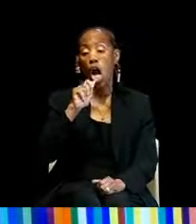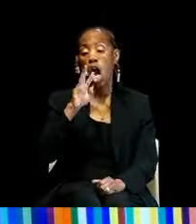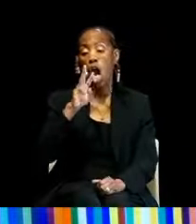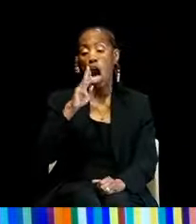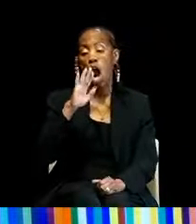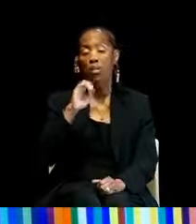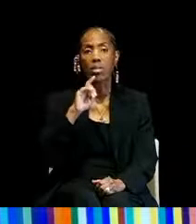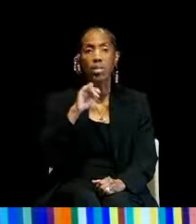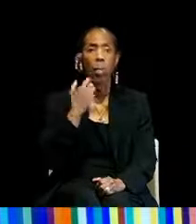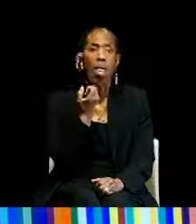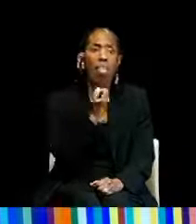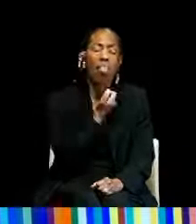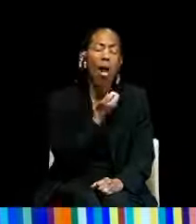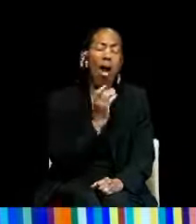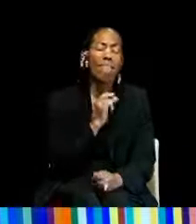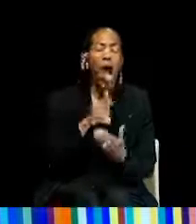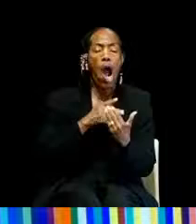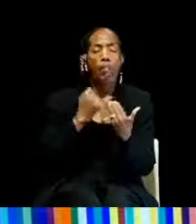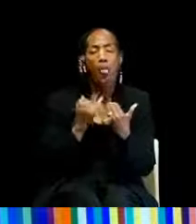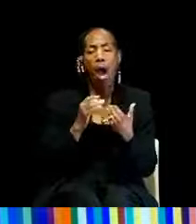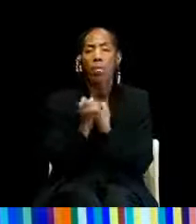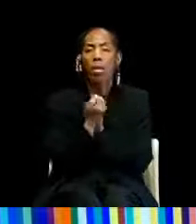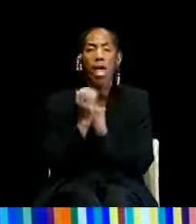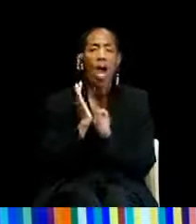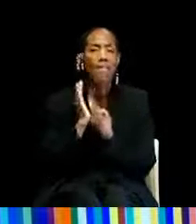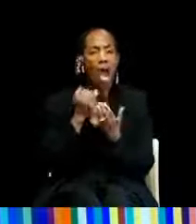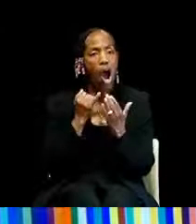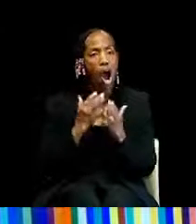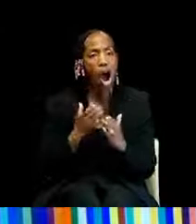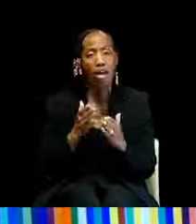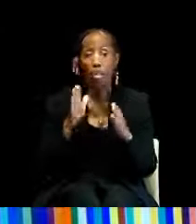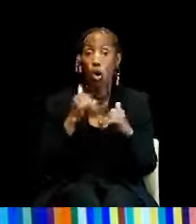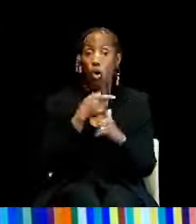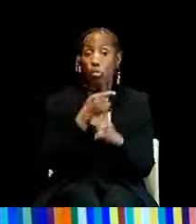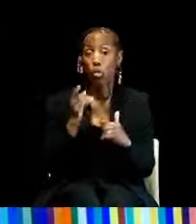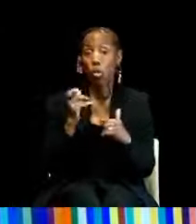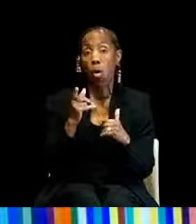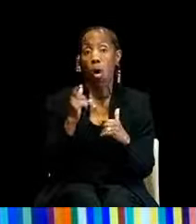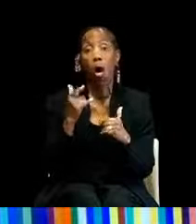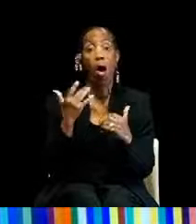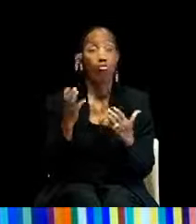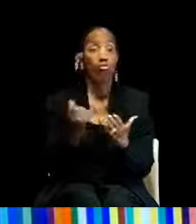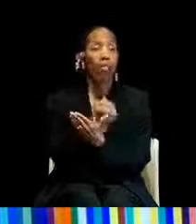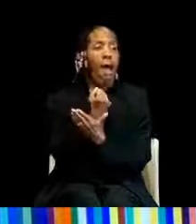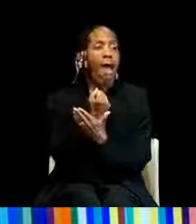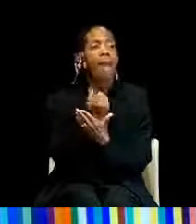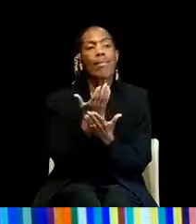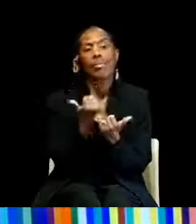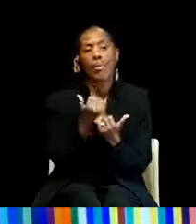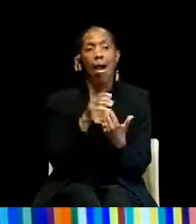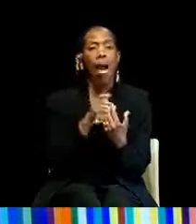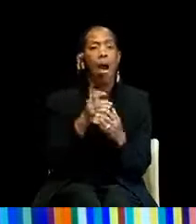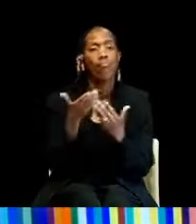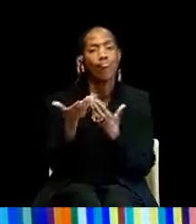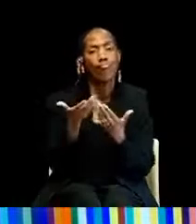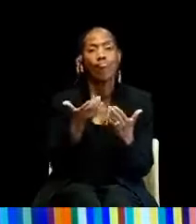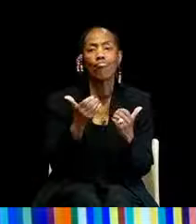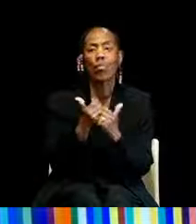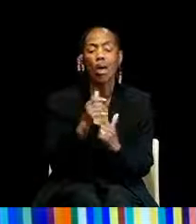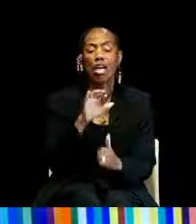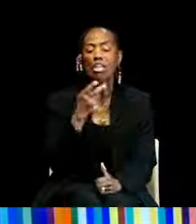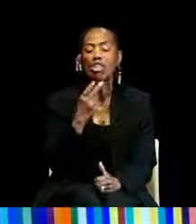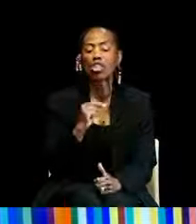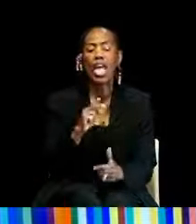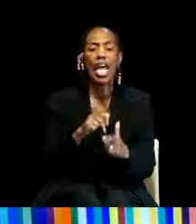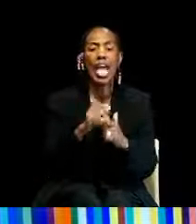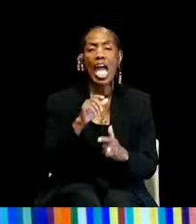We really love these projects. We really love these artists. And we hope that you'll all take time and come and engage with Shan and Lawrence